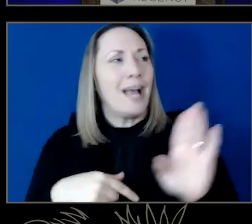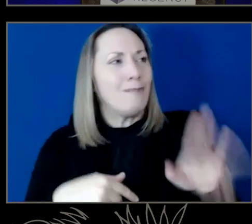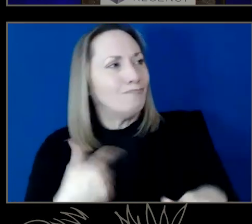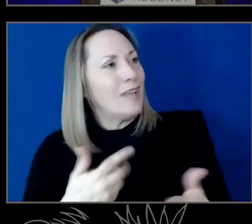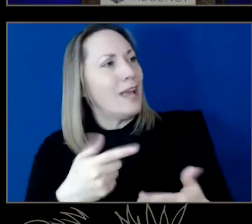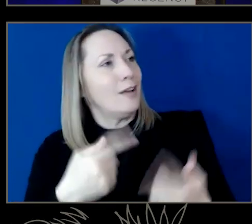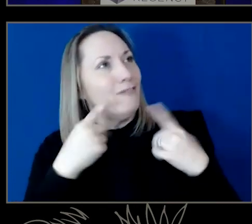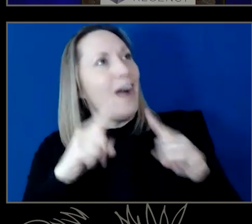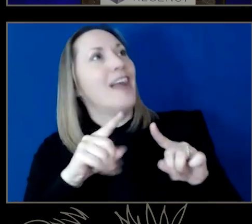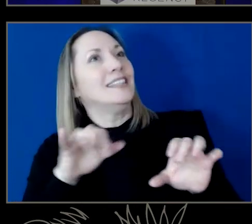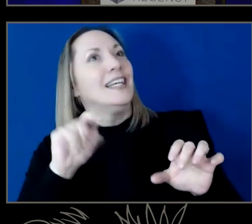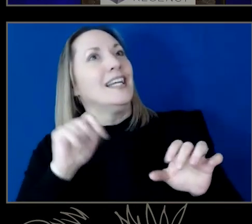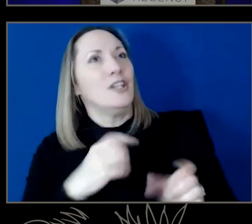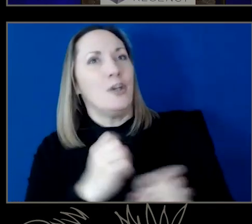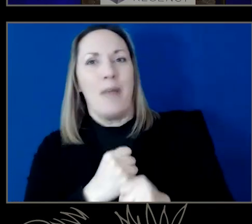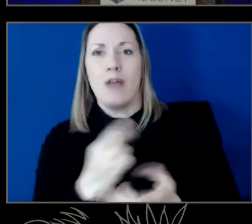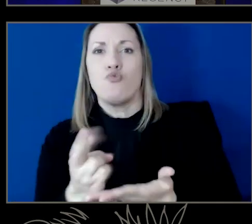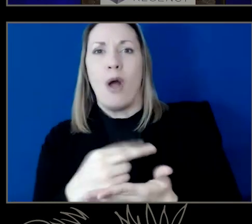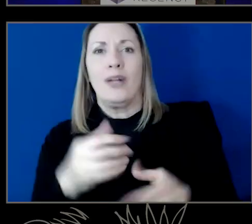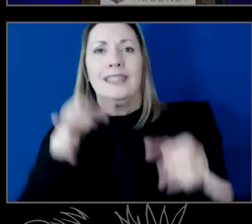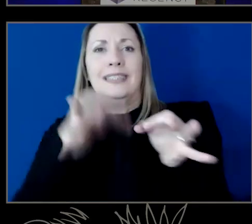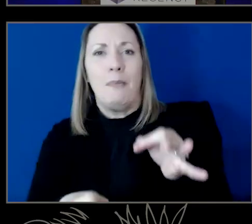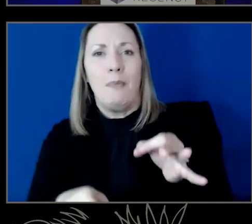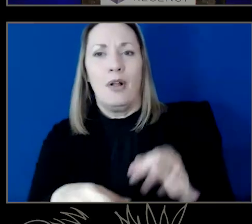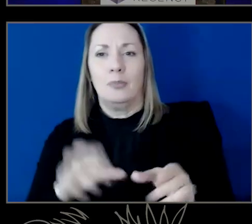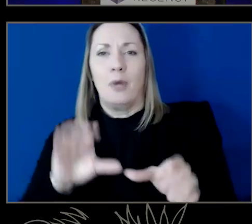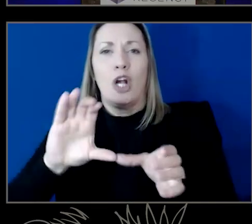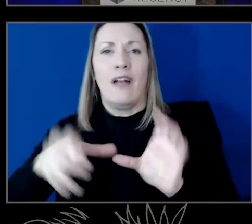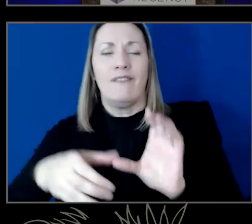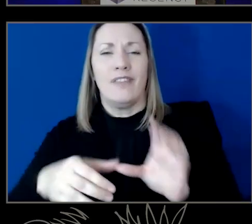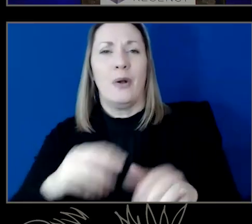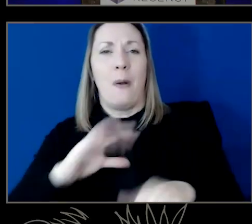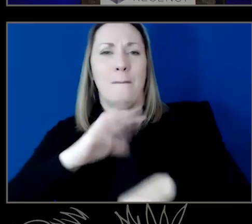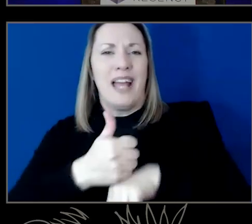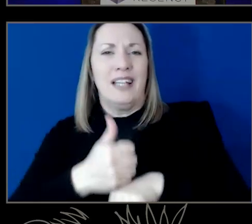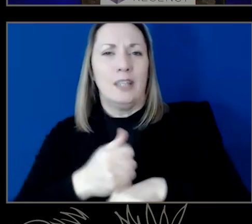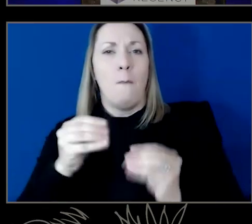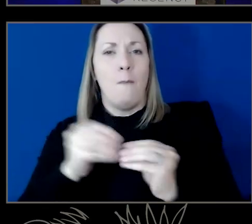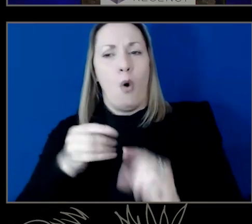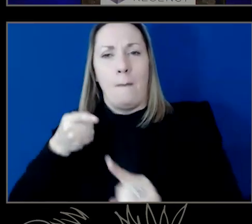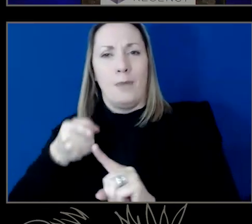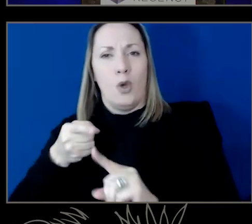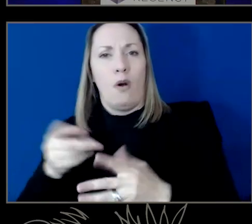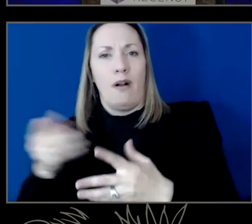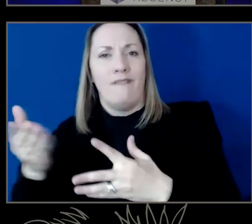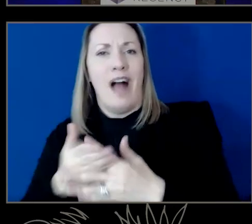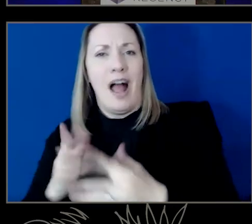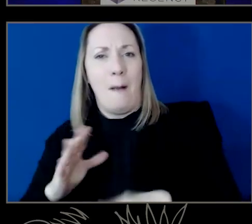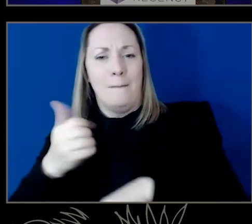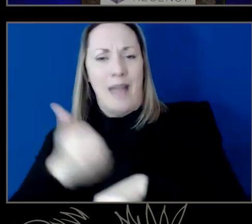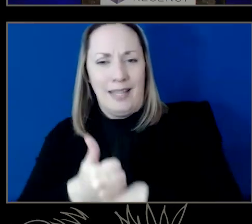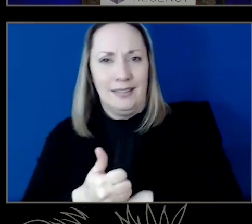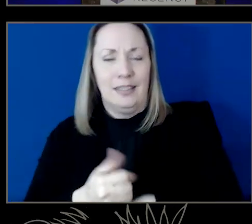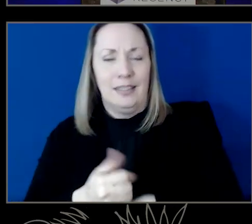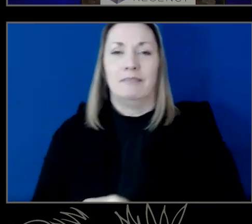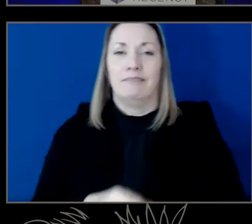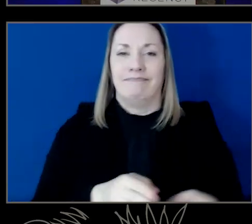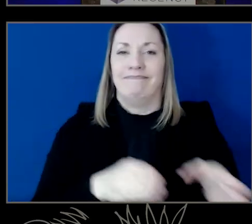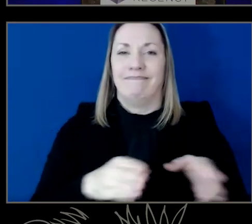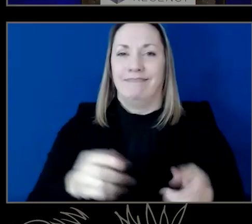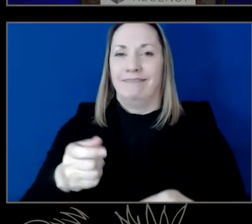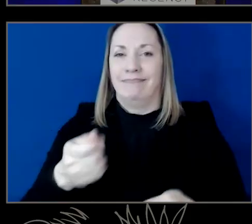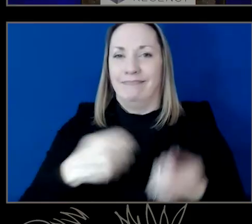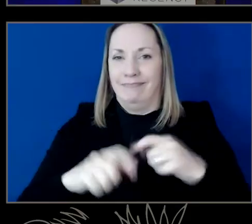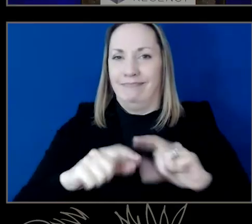you finally did it. You made routing simple. The answer wasn't pure config-based or pure file-based. It was somewhere in the code gen middle. We'll get to the code gen a little bit